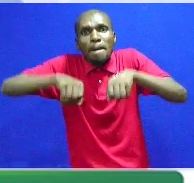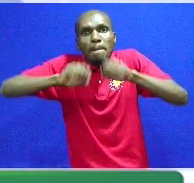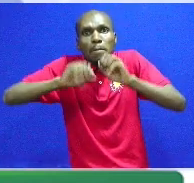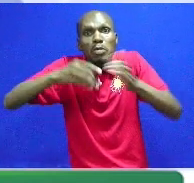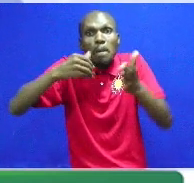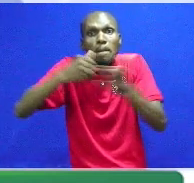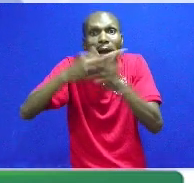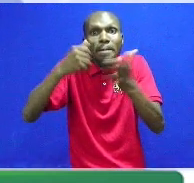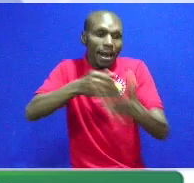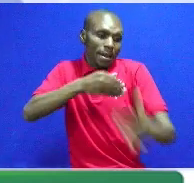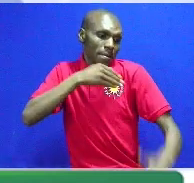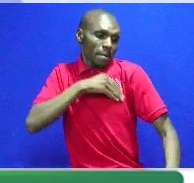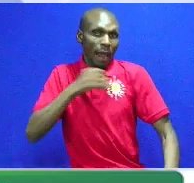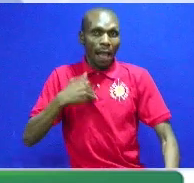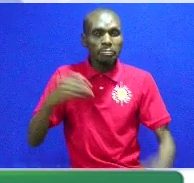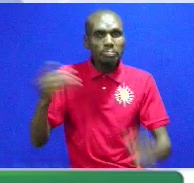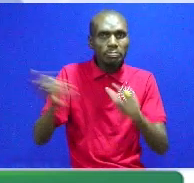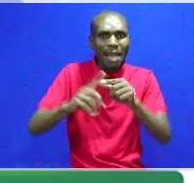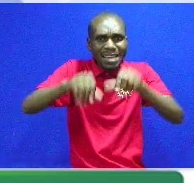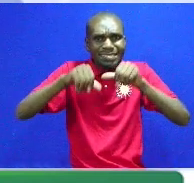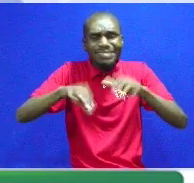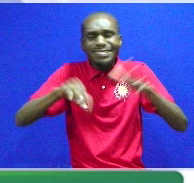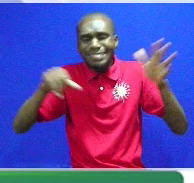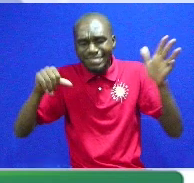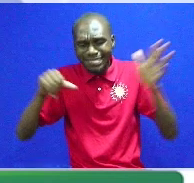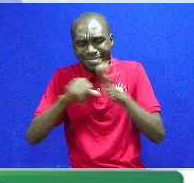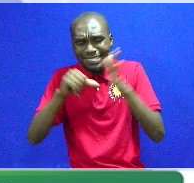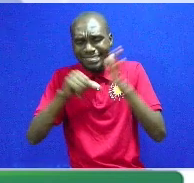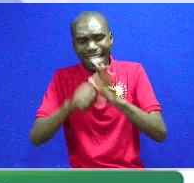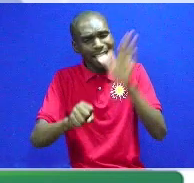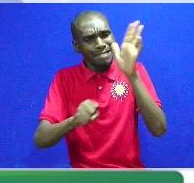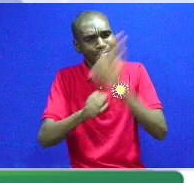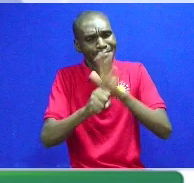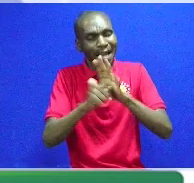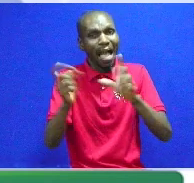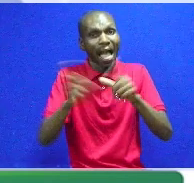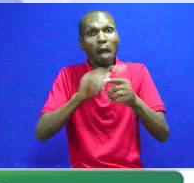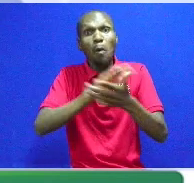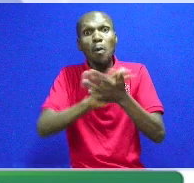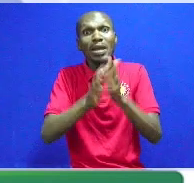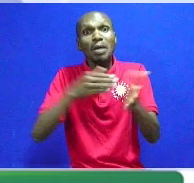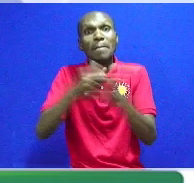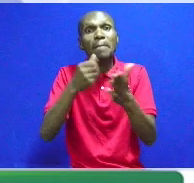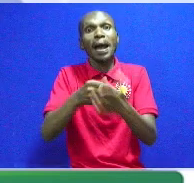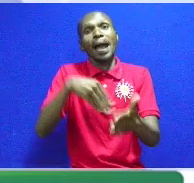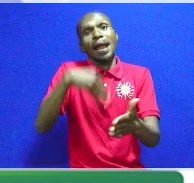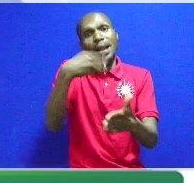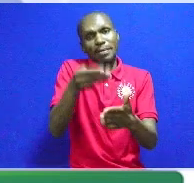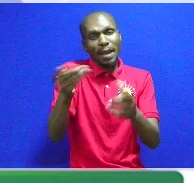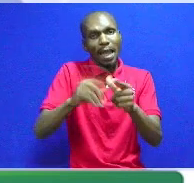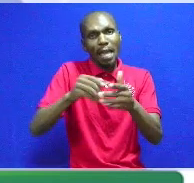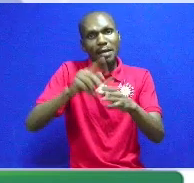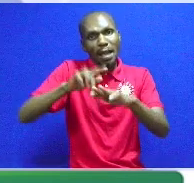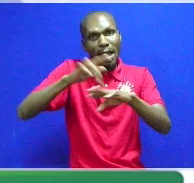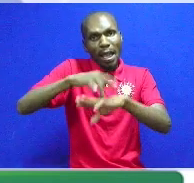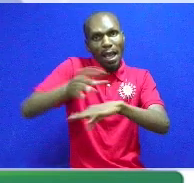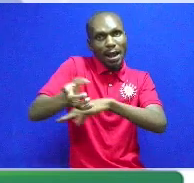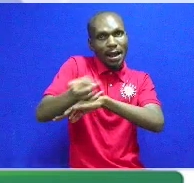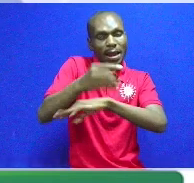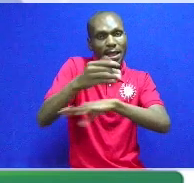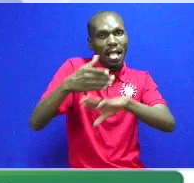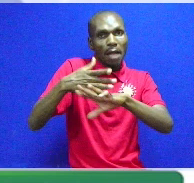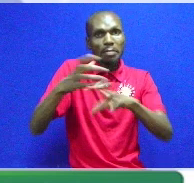cyabo ase korende babere bakoreme chandeli bagwetera nasogo tabwa tokerwa kibese cyabo yaniga go cha matuka make ekerekere kyombe